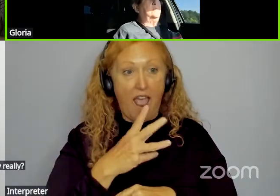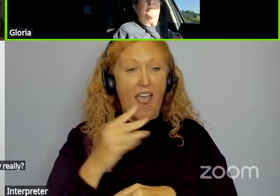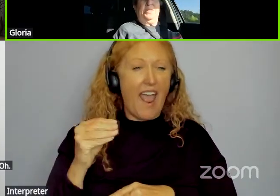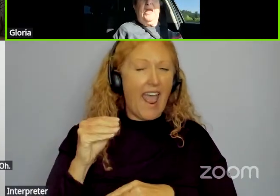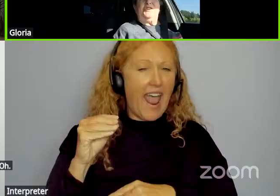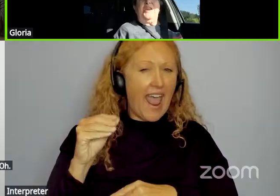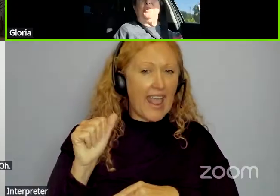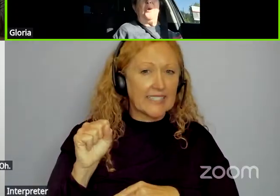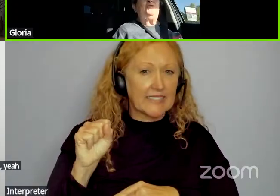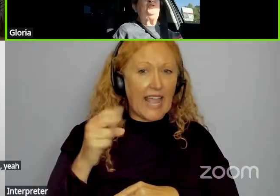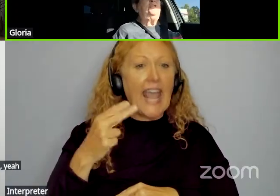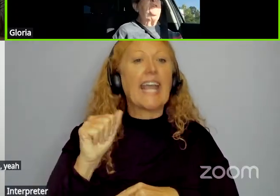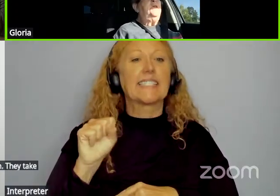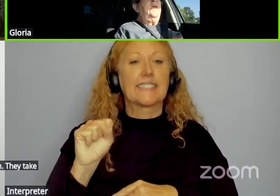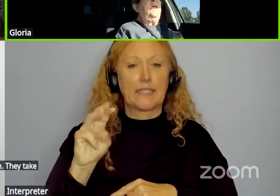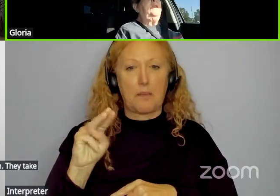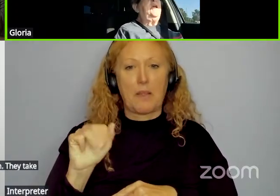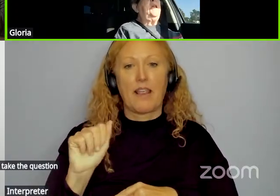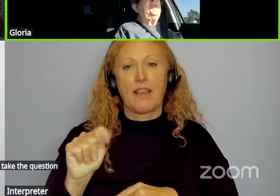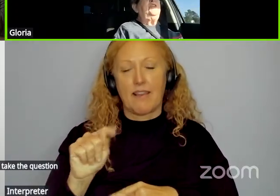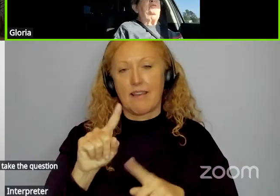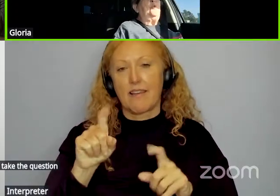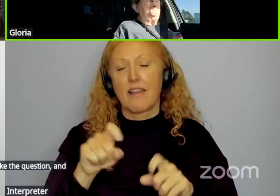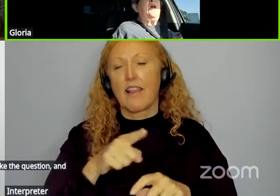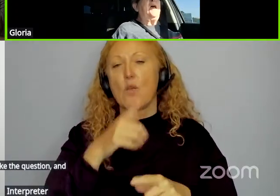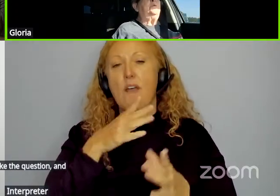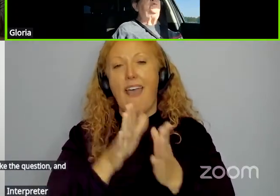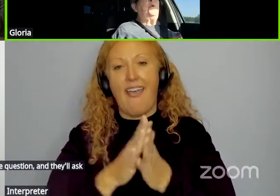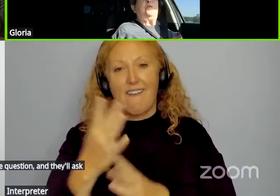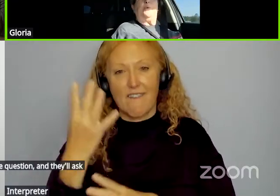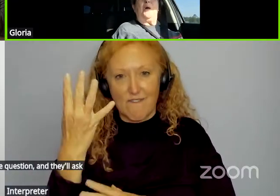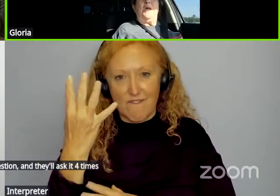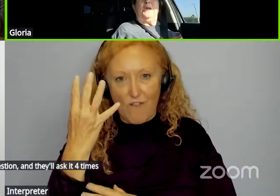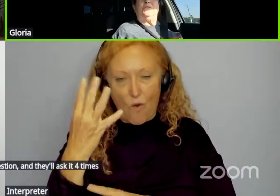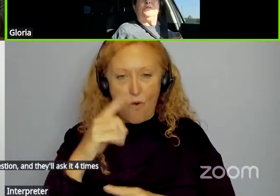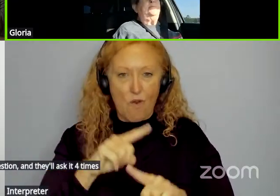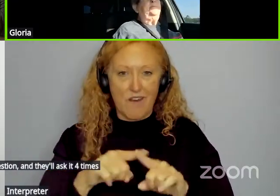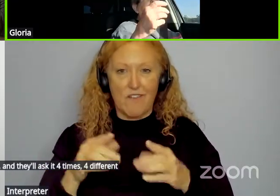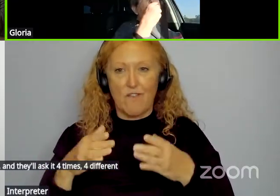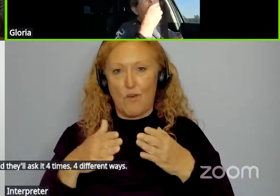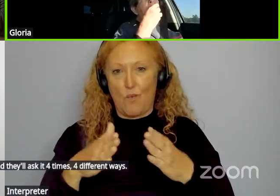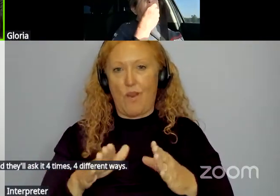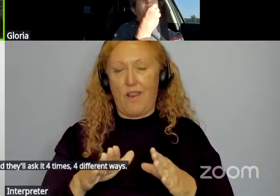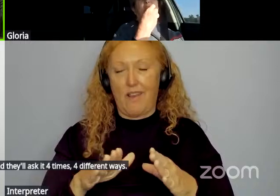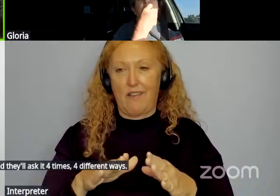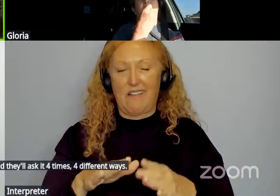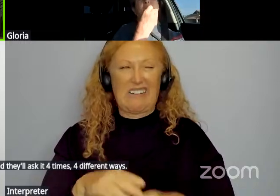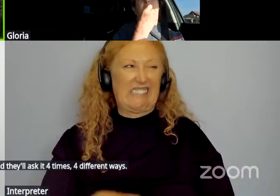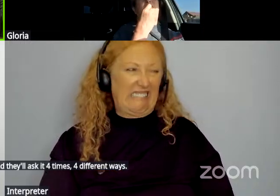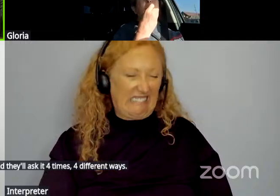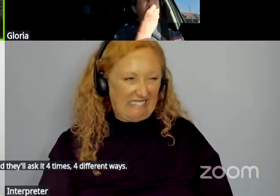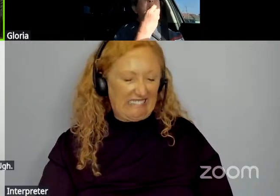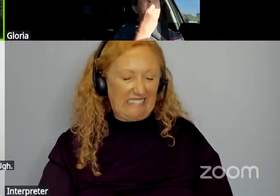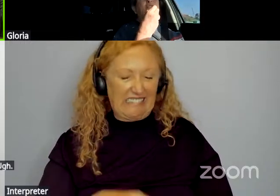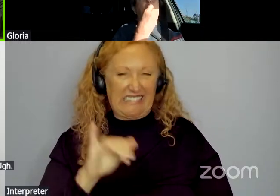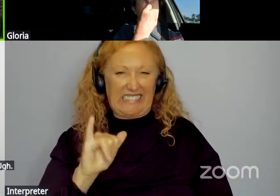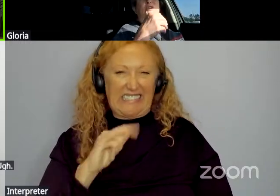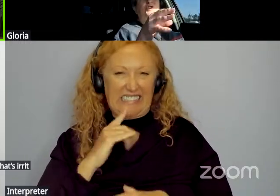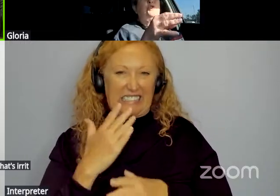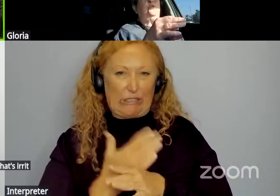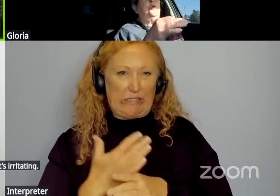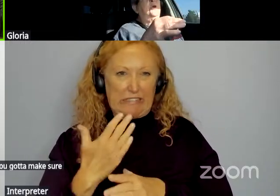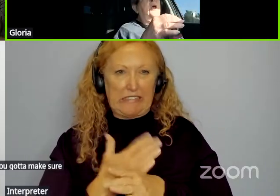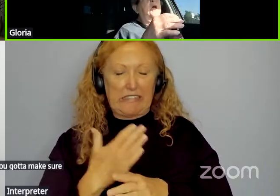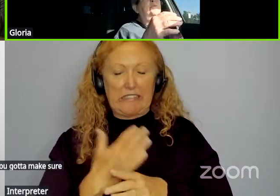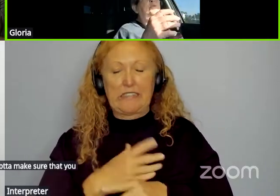yeah, they take the question and they'll ask it 4 times, 4 different ways, Ugh, and that's irritating. you got to make sure